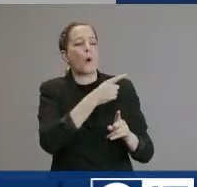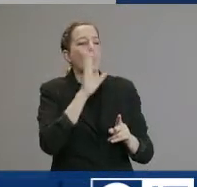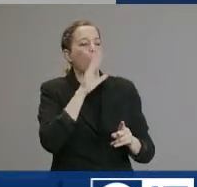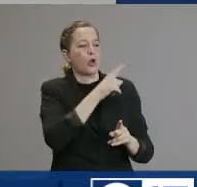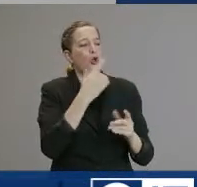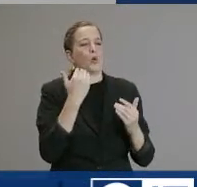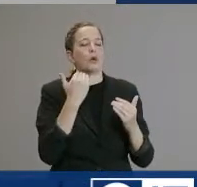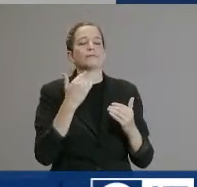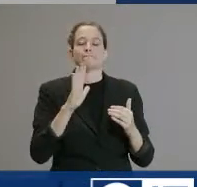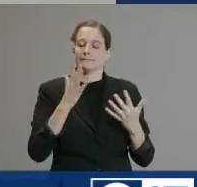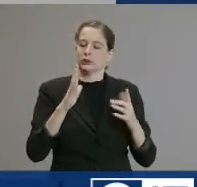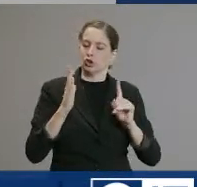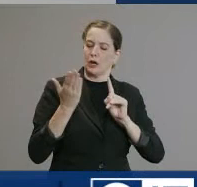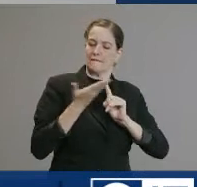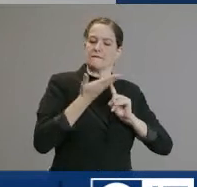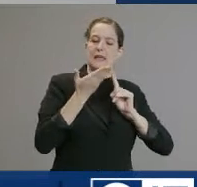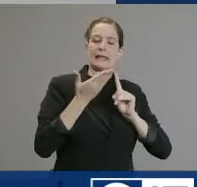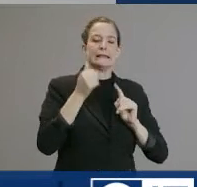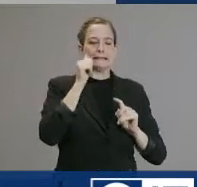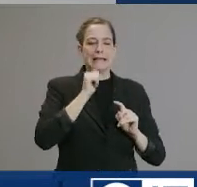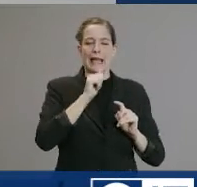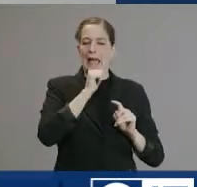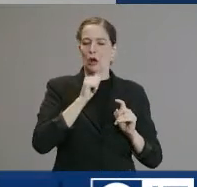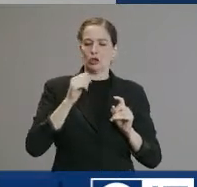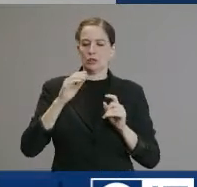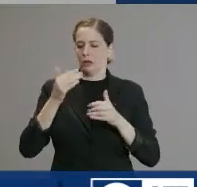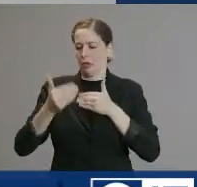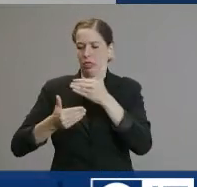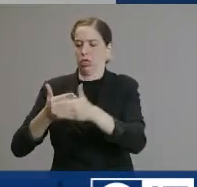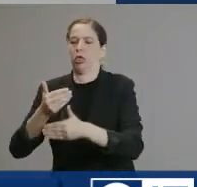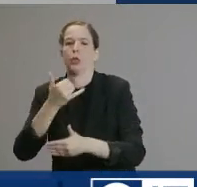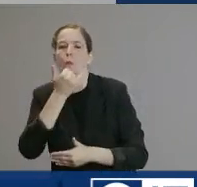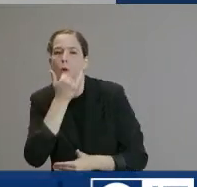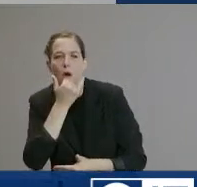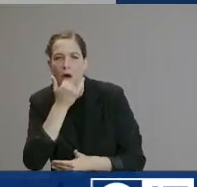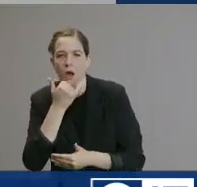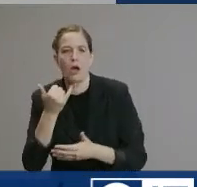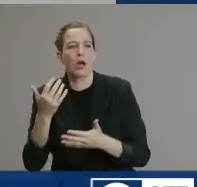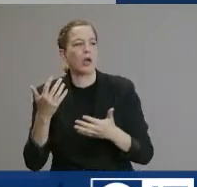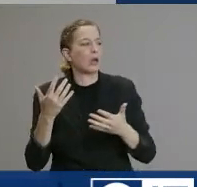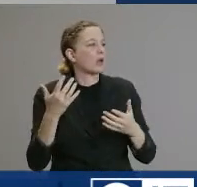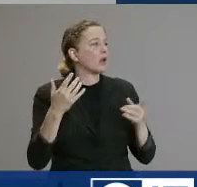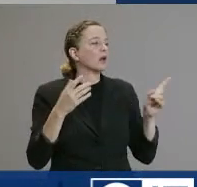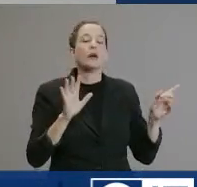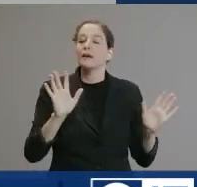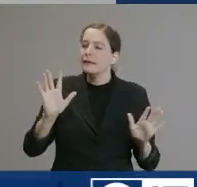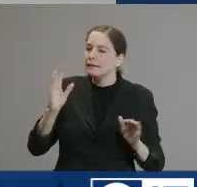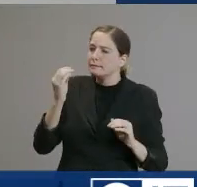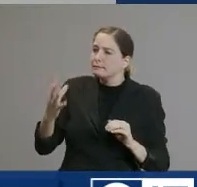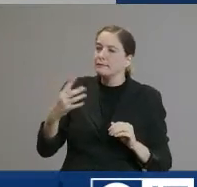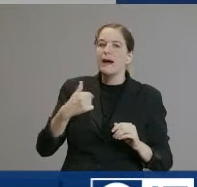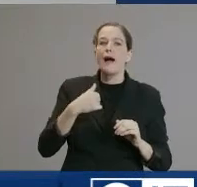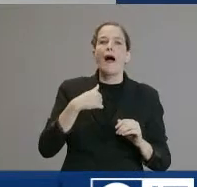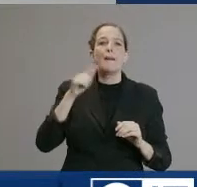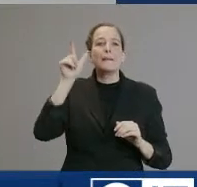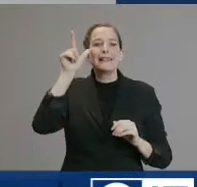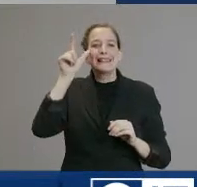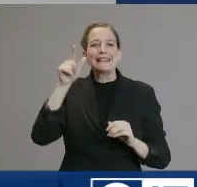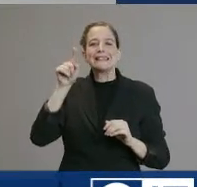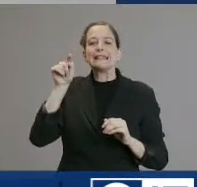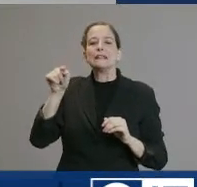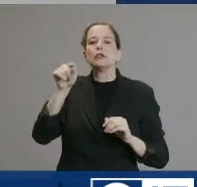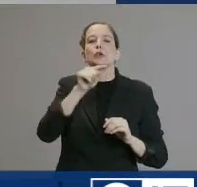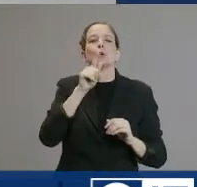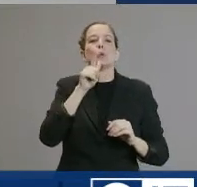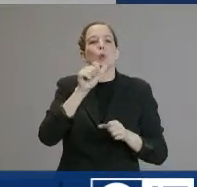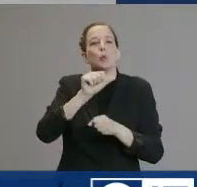you? Well, my focus is, one, I'm listening to the experts inside Arizona that serve the people of Arizona